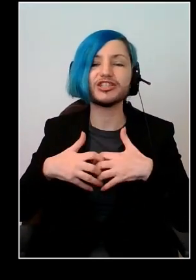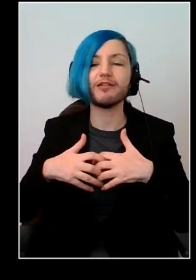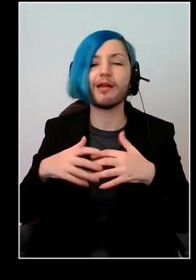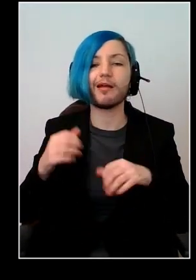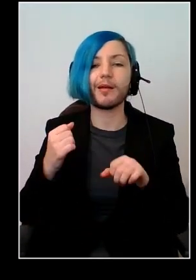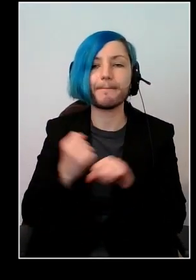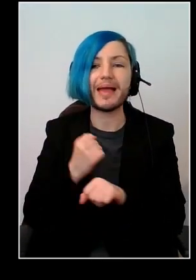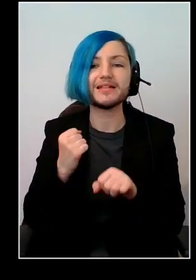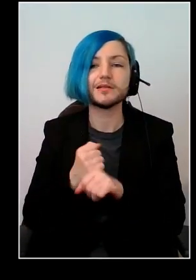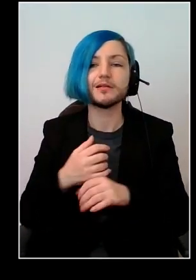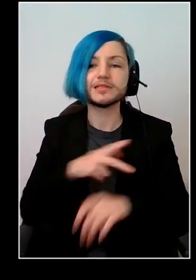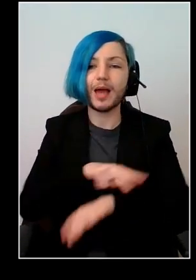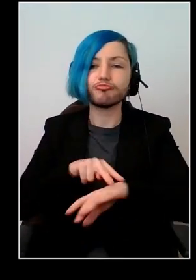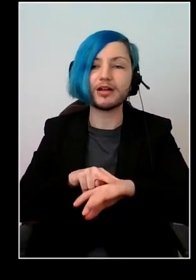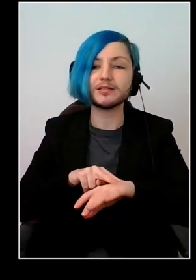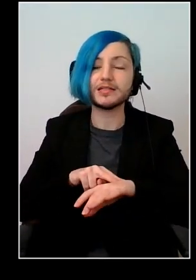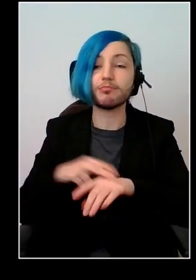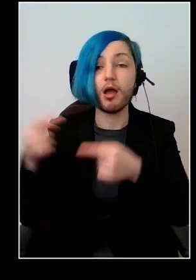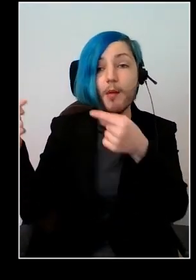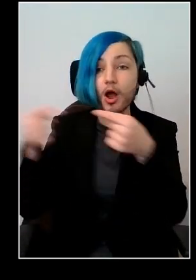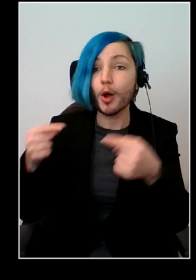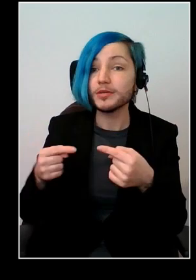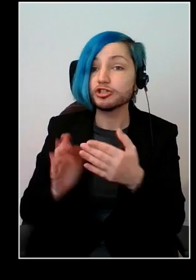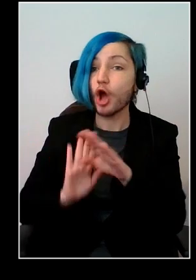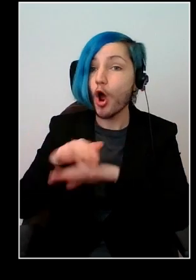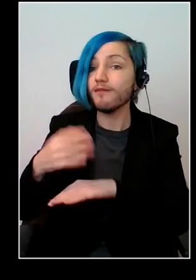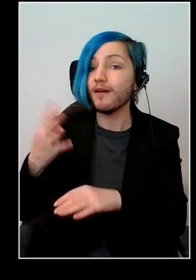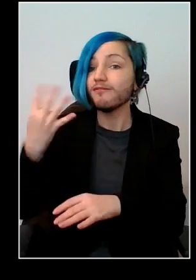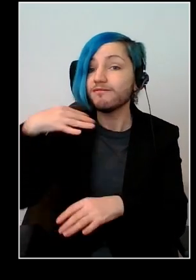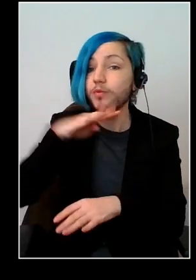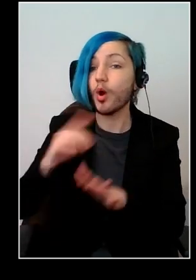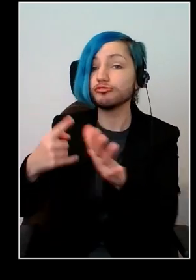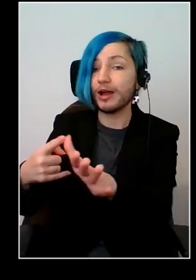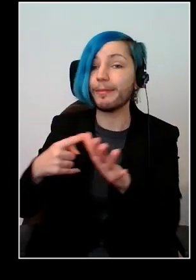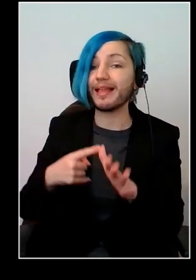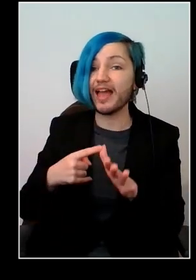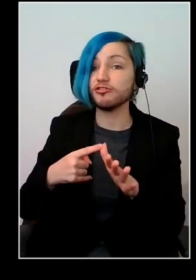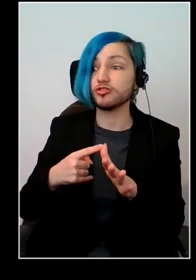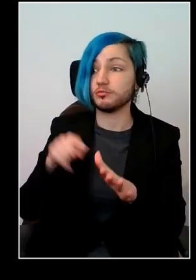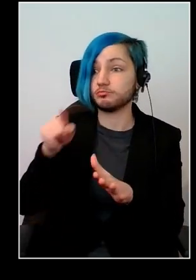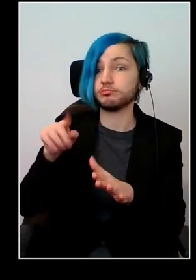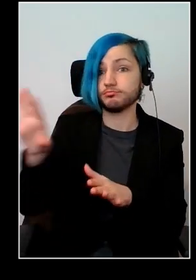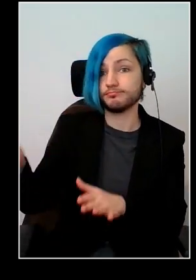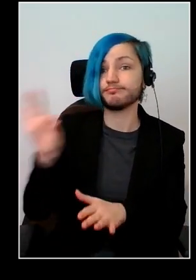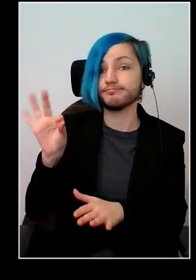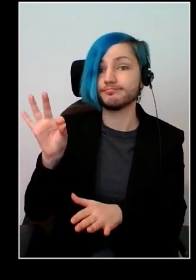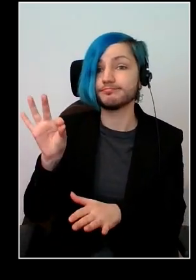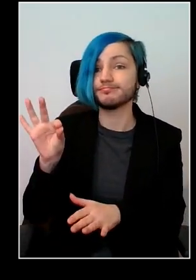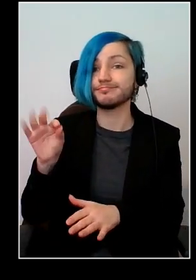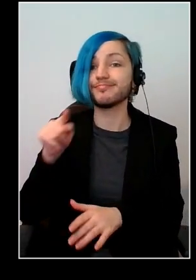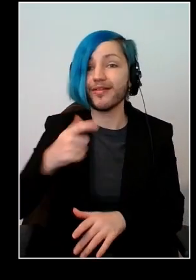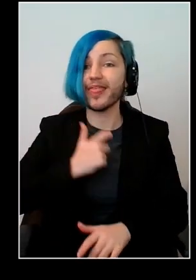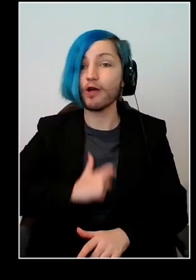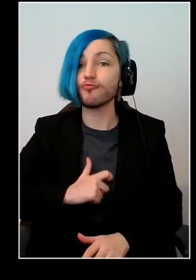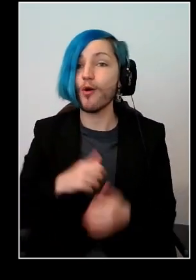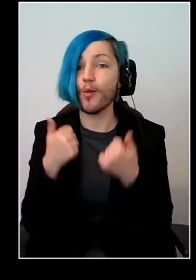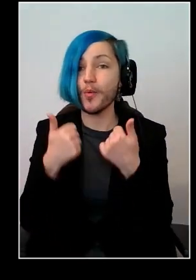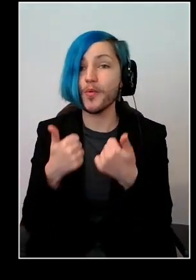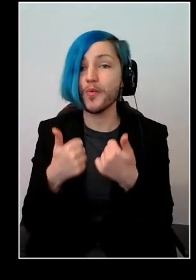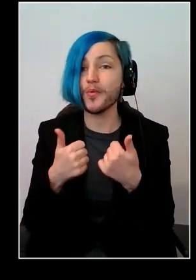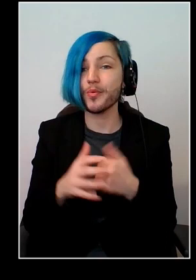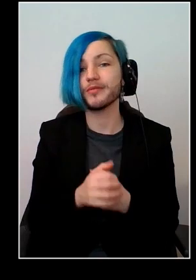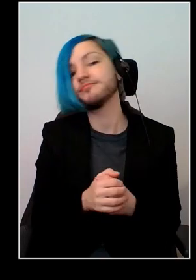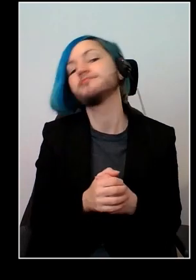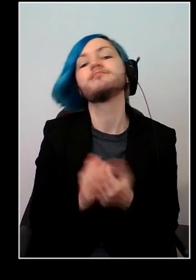the competition from over 400 applicants for this particular role. Throughout